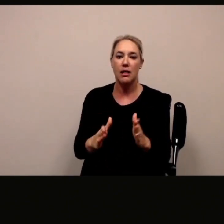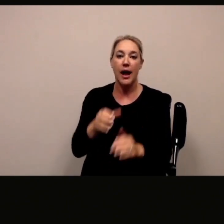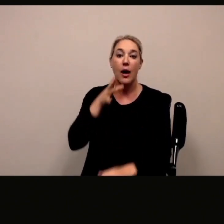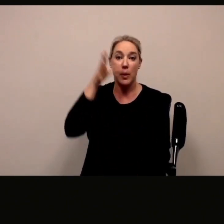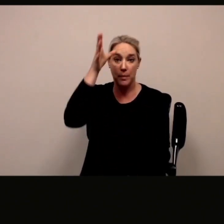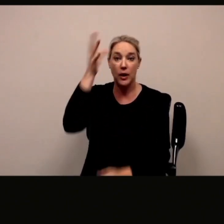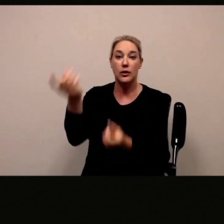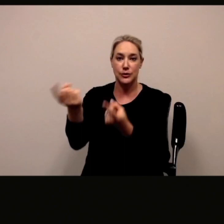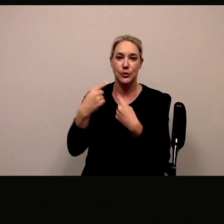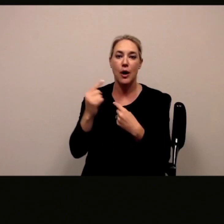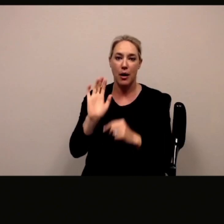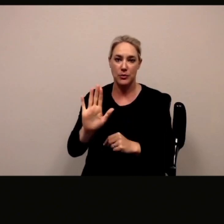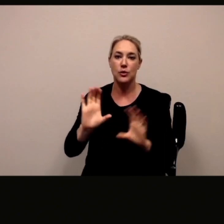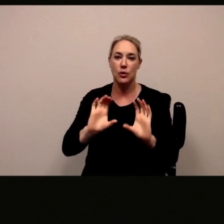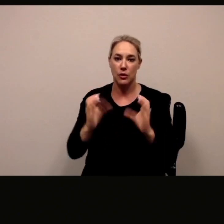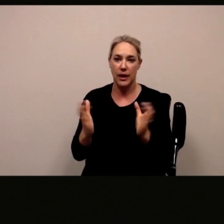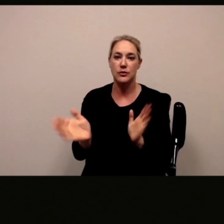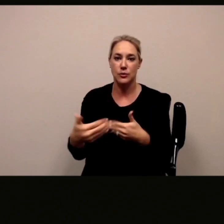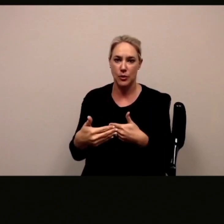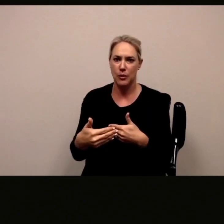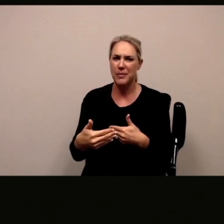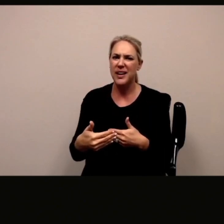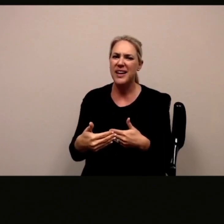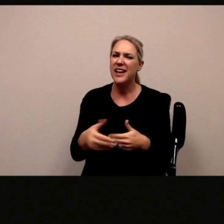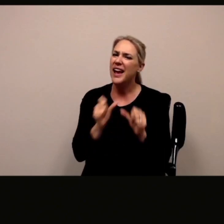as Leon said, keep it fun.